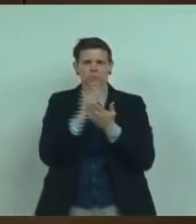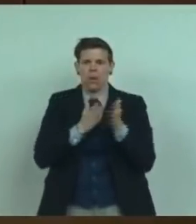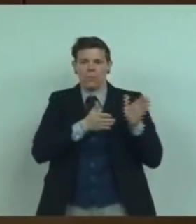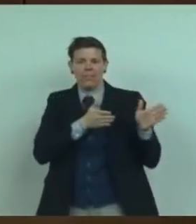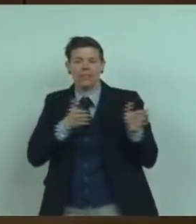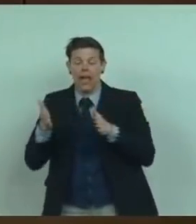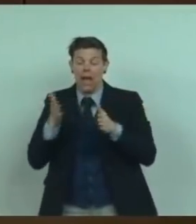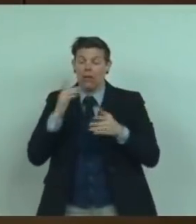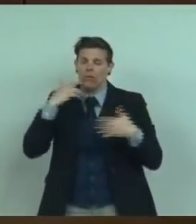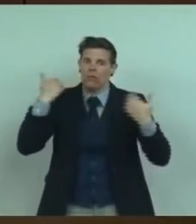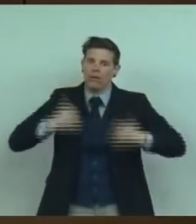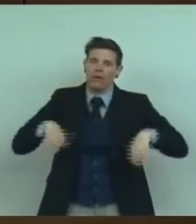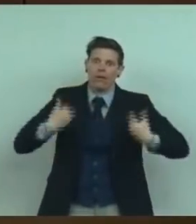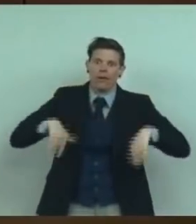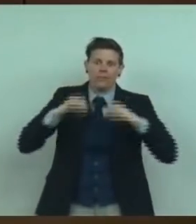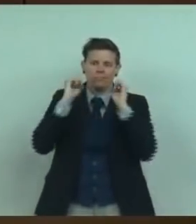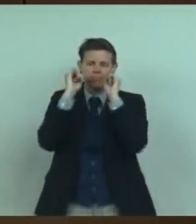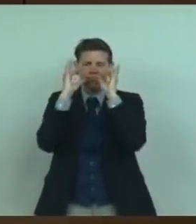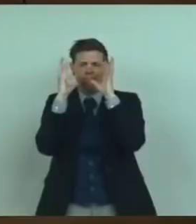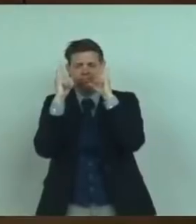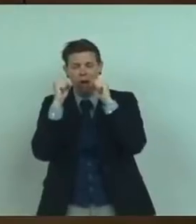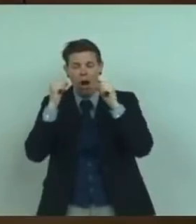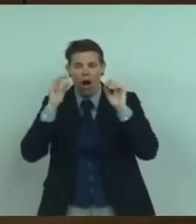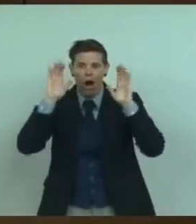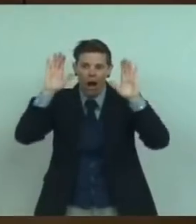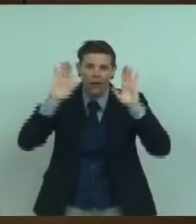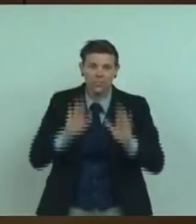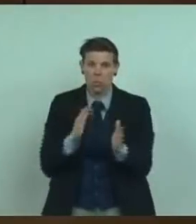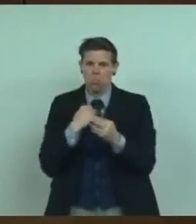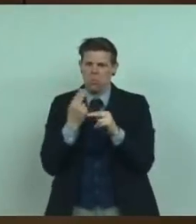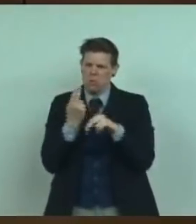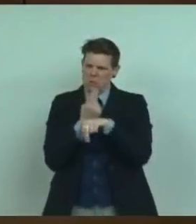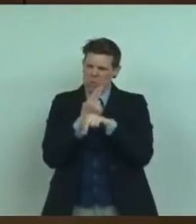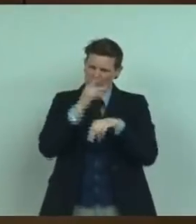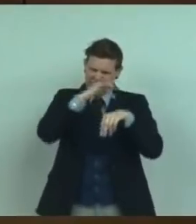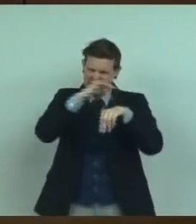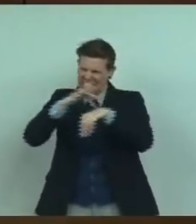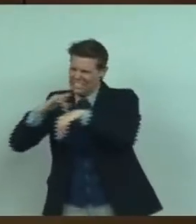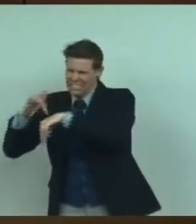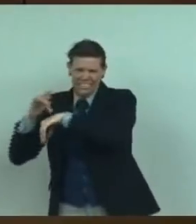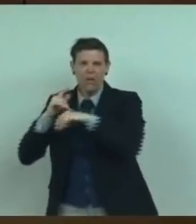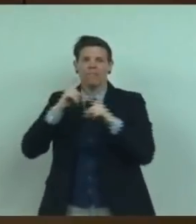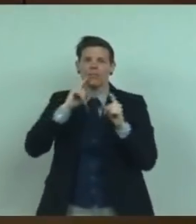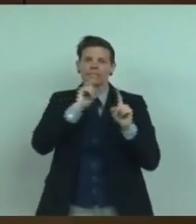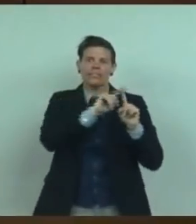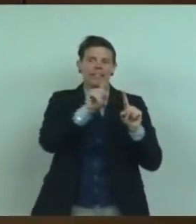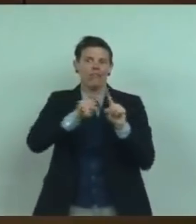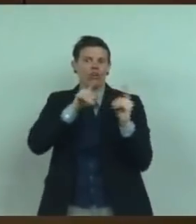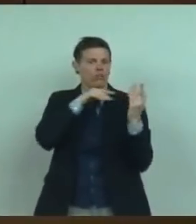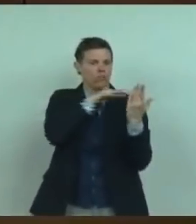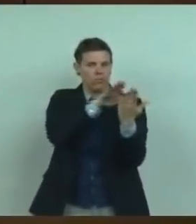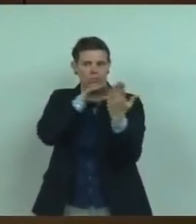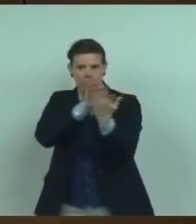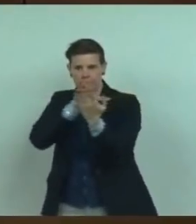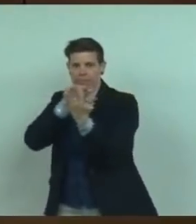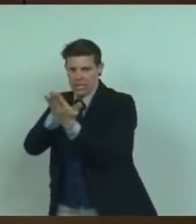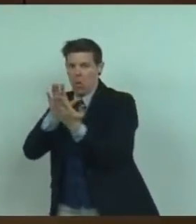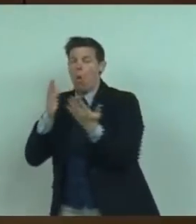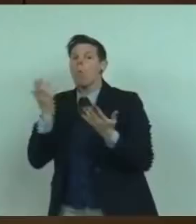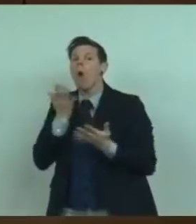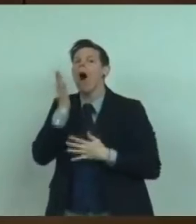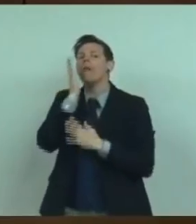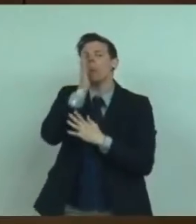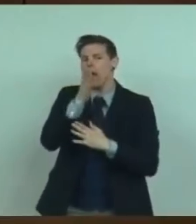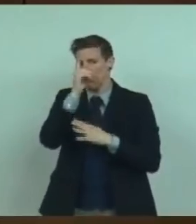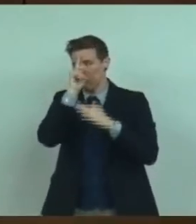we can for a scenario that we think is likely to play out, although we can do better, and we're going to talk about that in a minute,